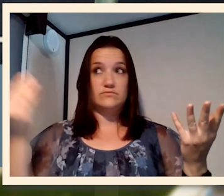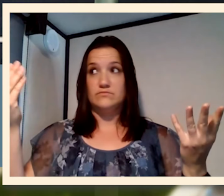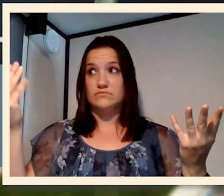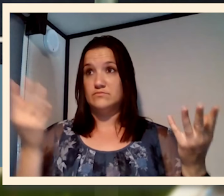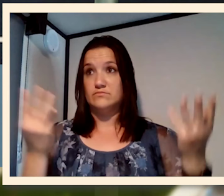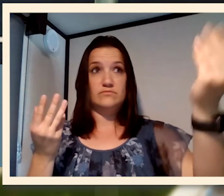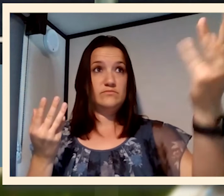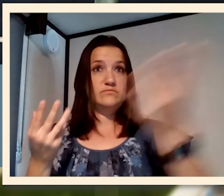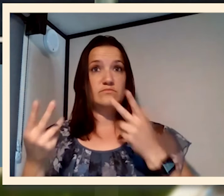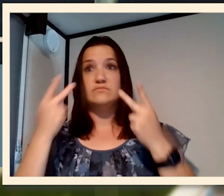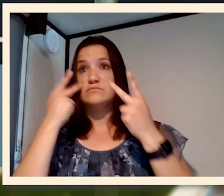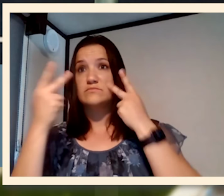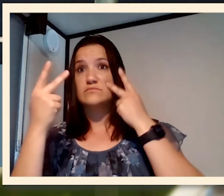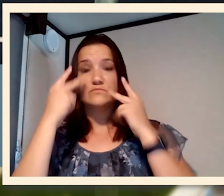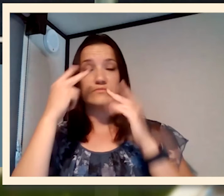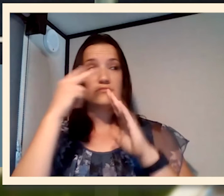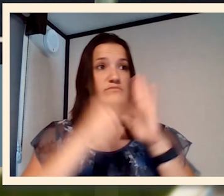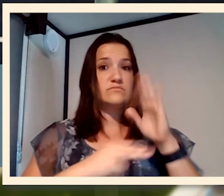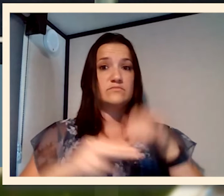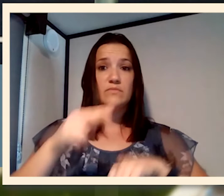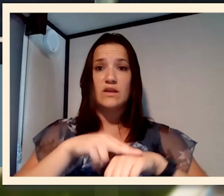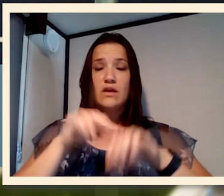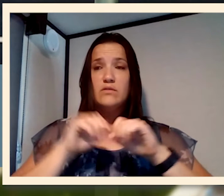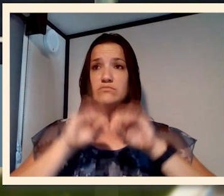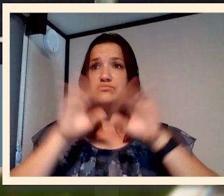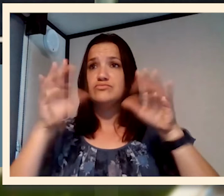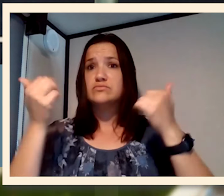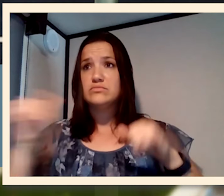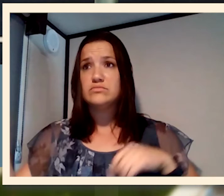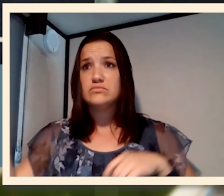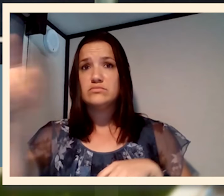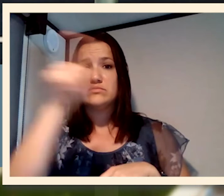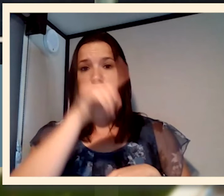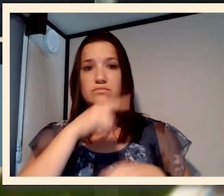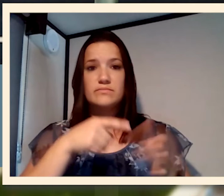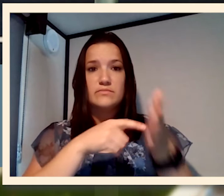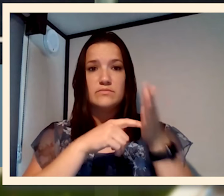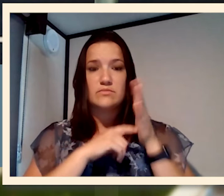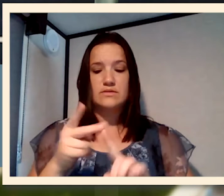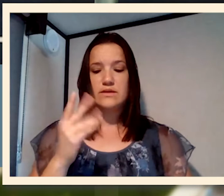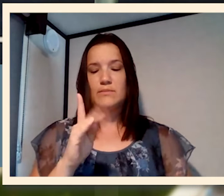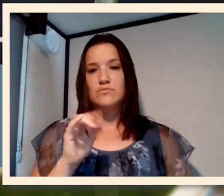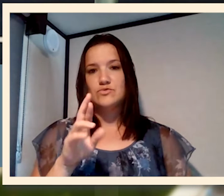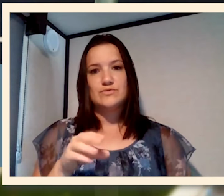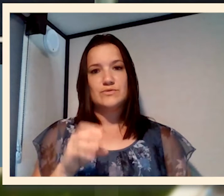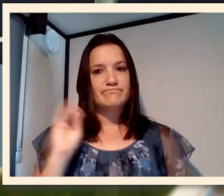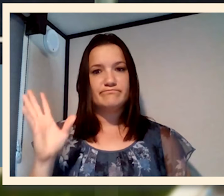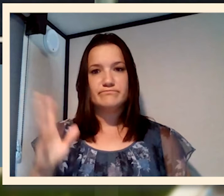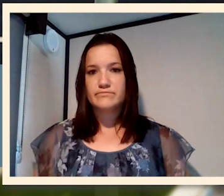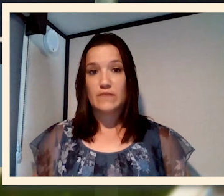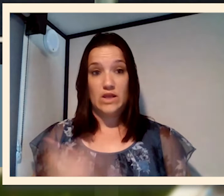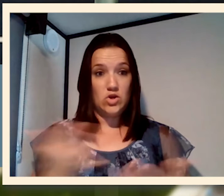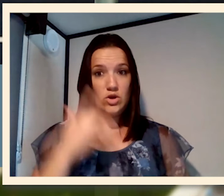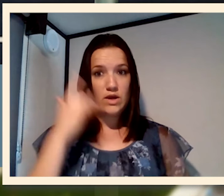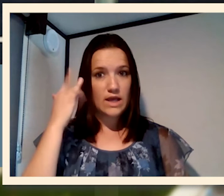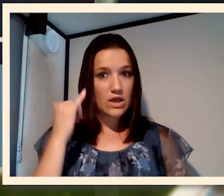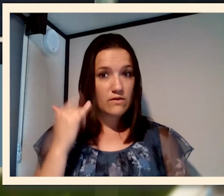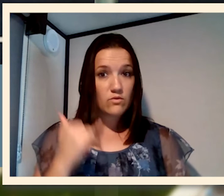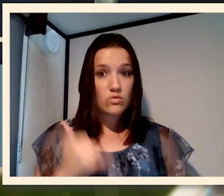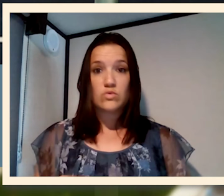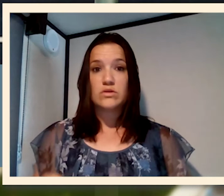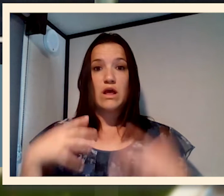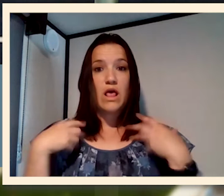I have not heard anywhere across the nation, any employer, any industry that is mandating a second booster